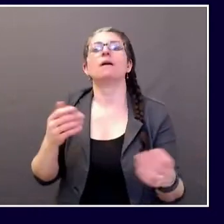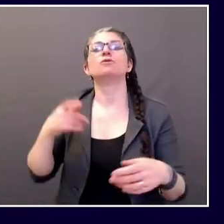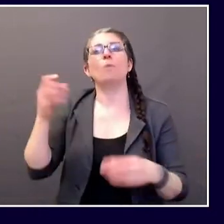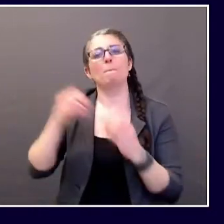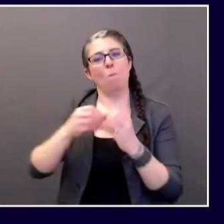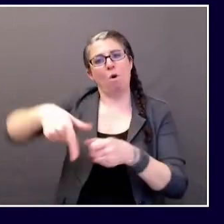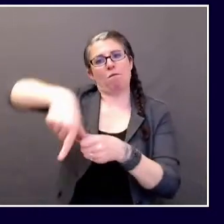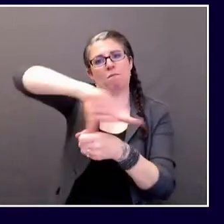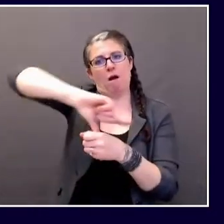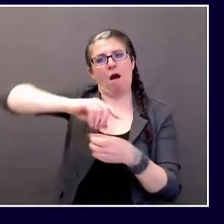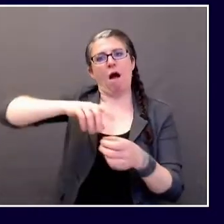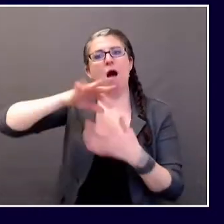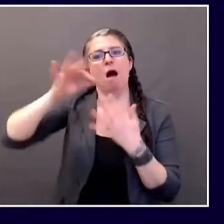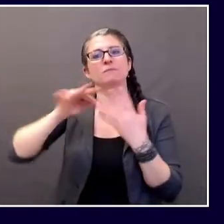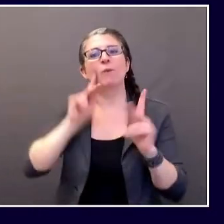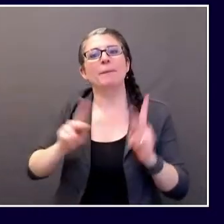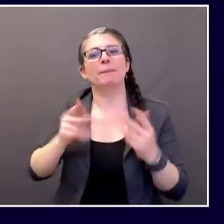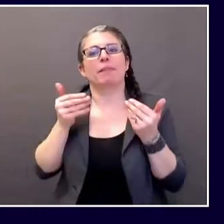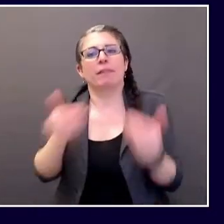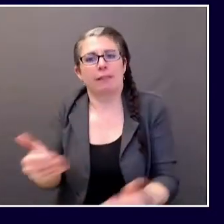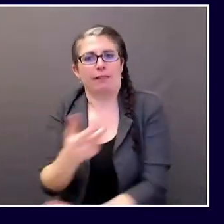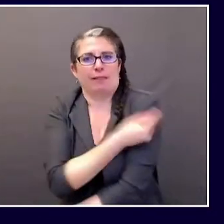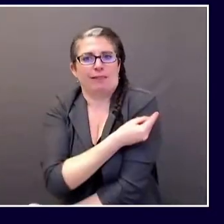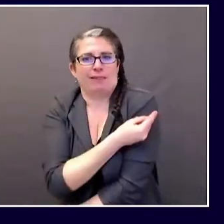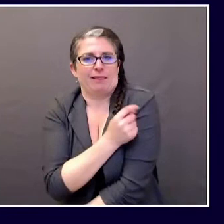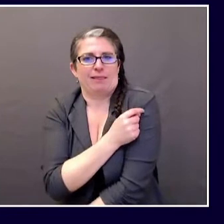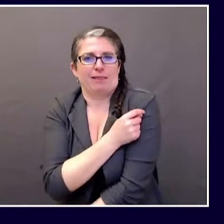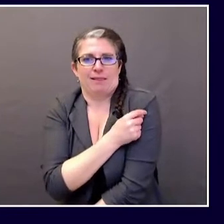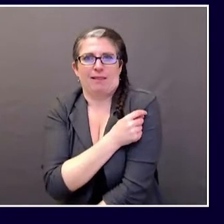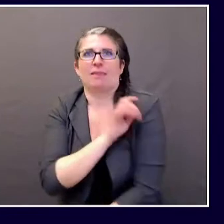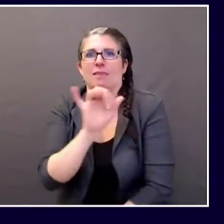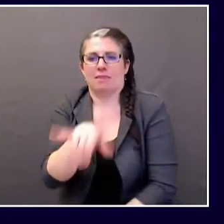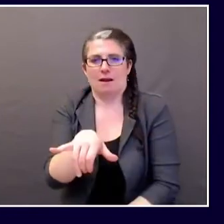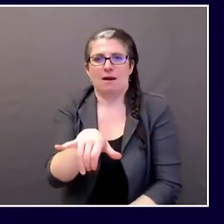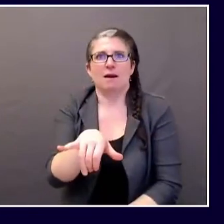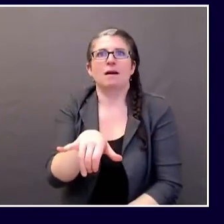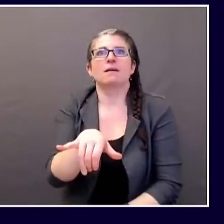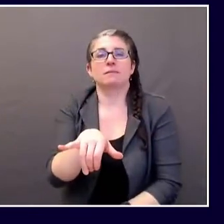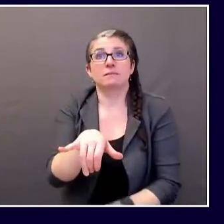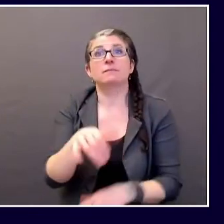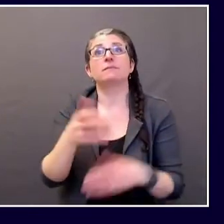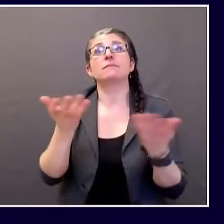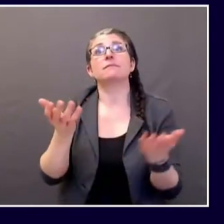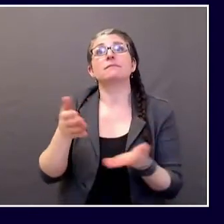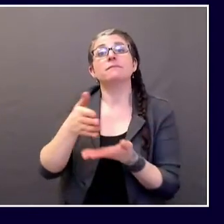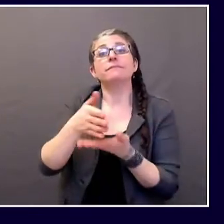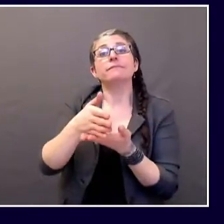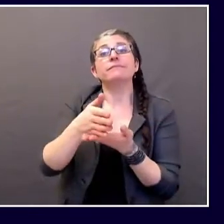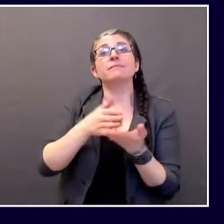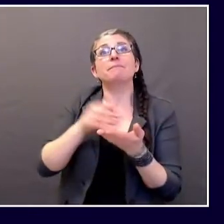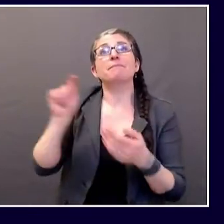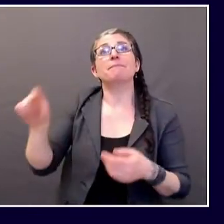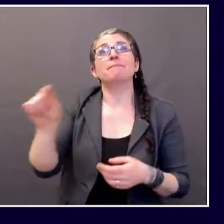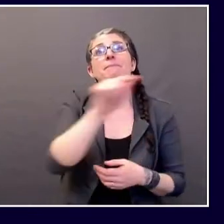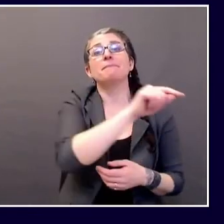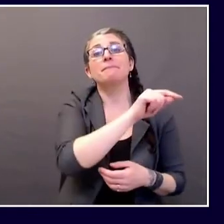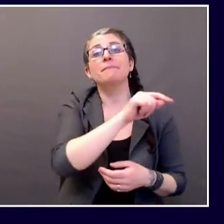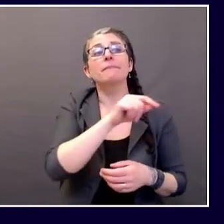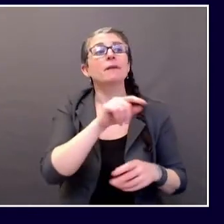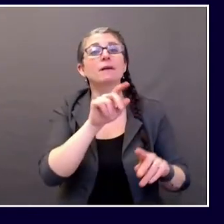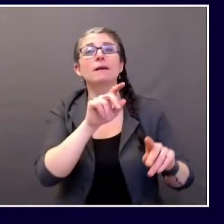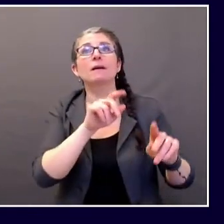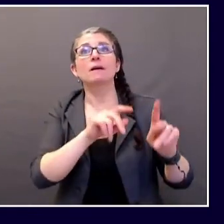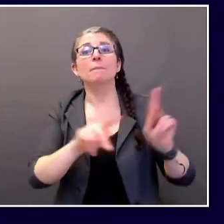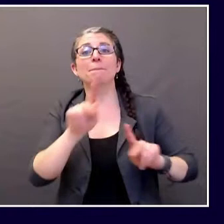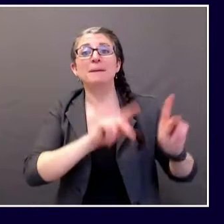willing to drive, so on and so forth. One really important point to note, Chris, for you and everyone as you're looking at the data, those